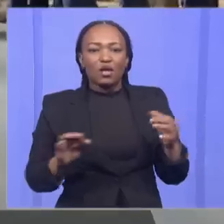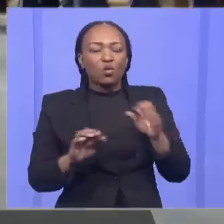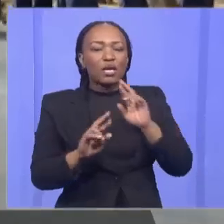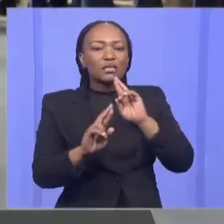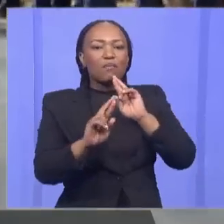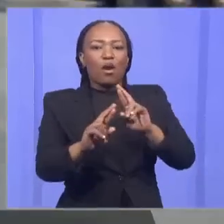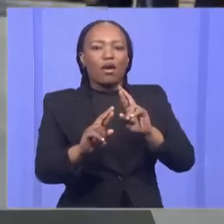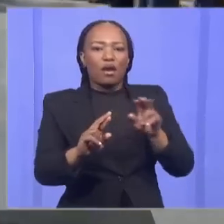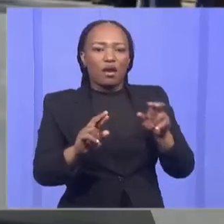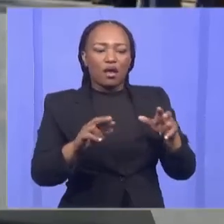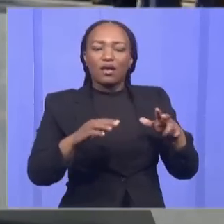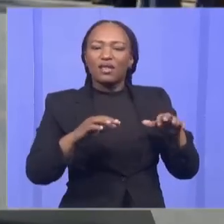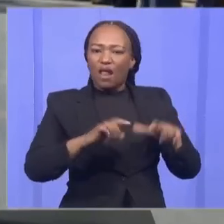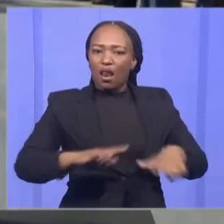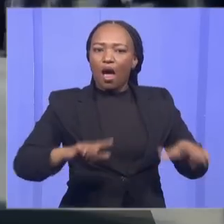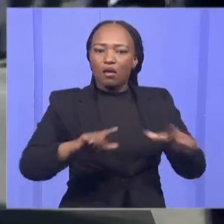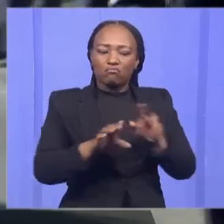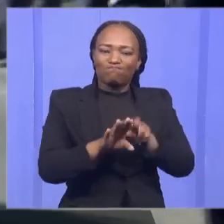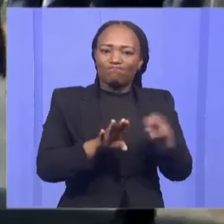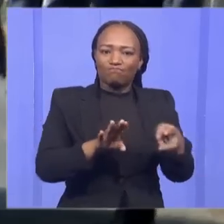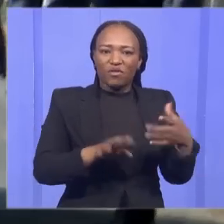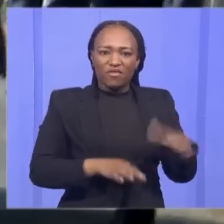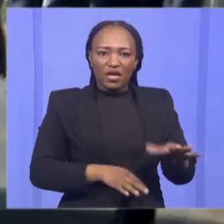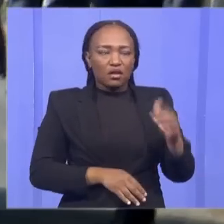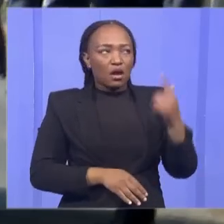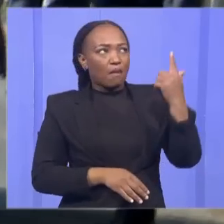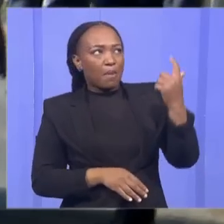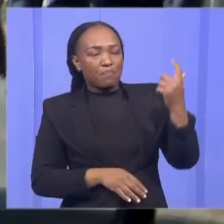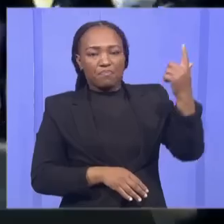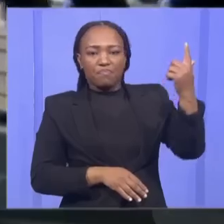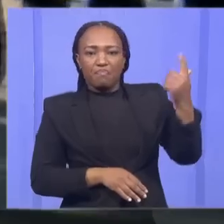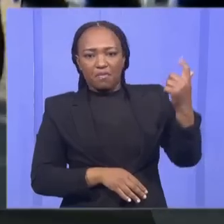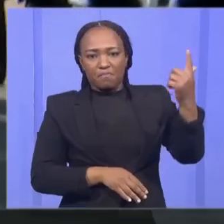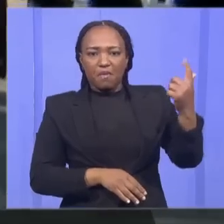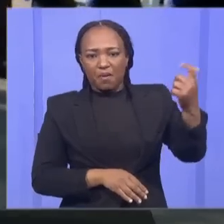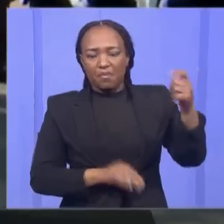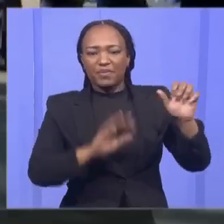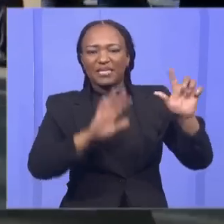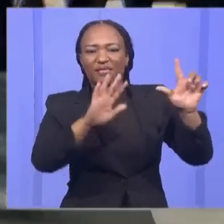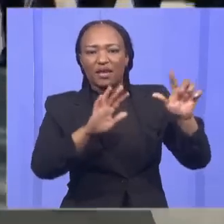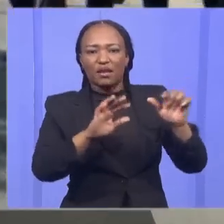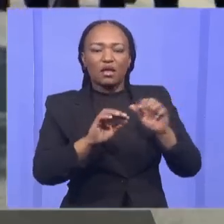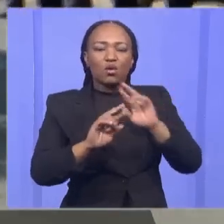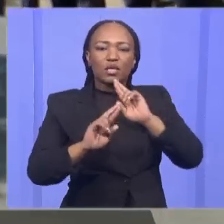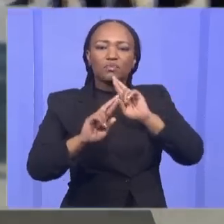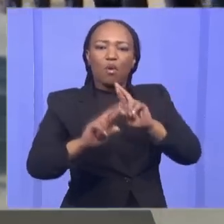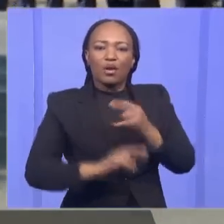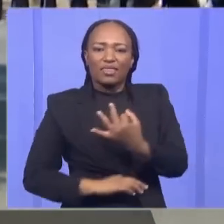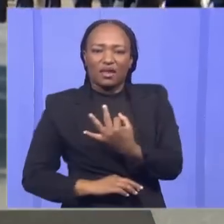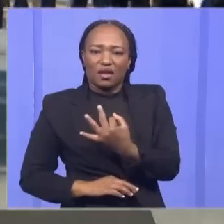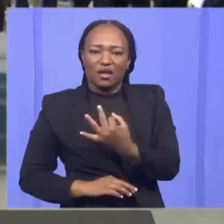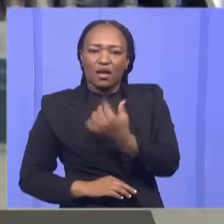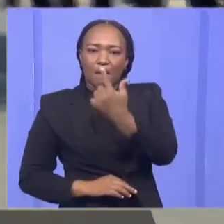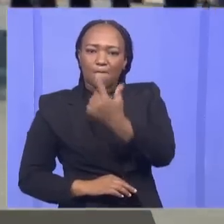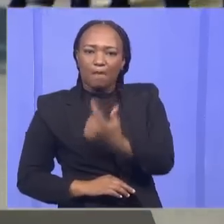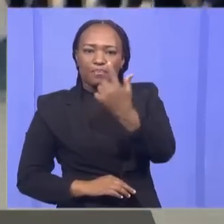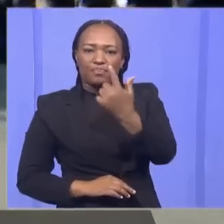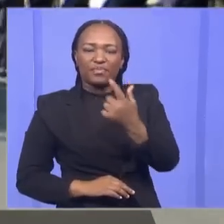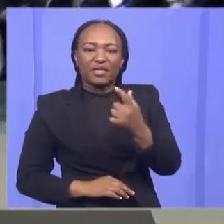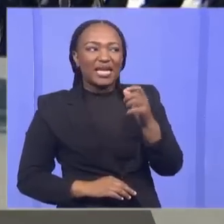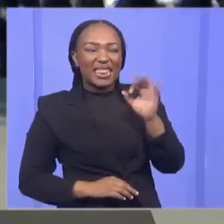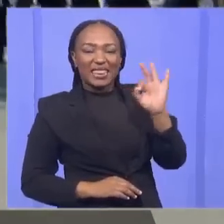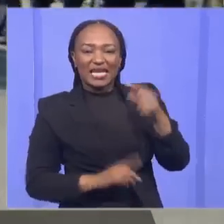inland. So after you empty the 7 rounds and responded by 3, then you now multiply 3 times